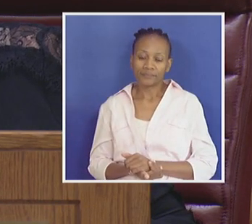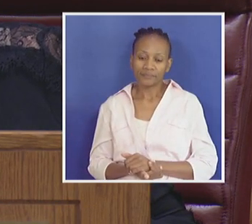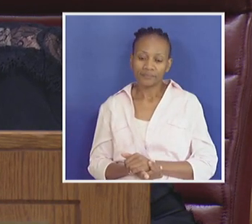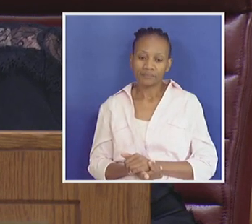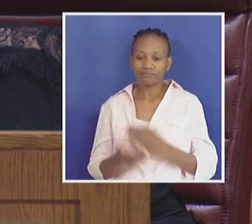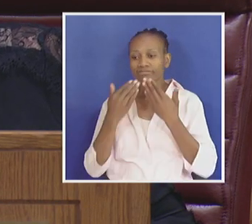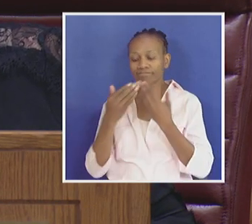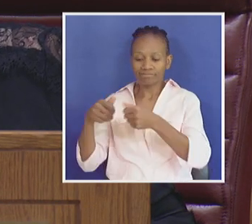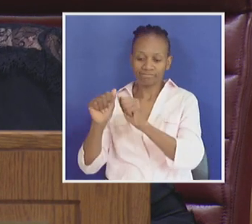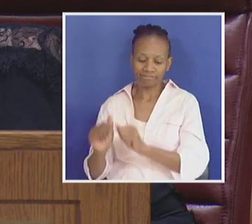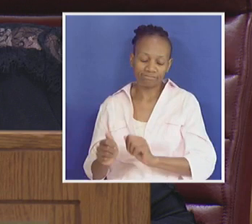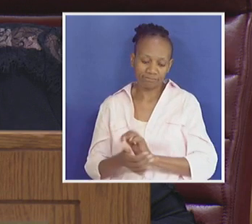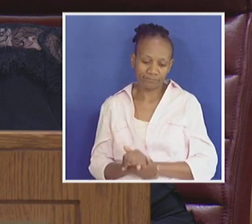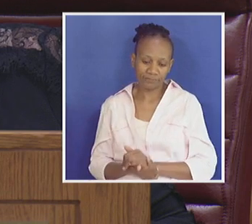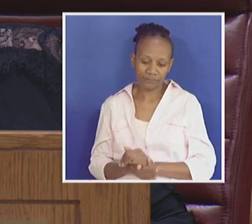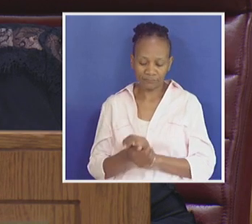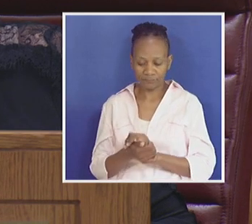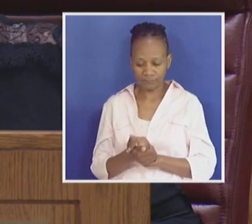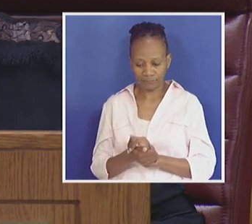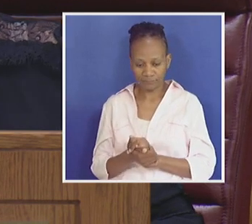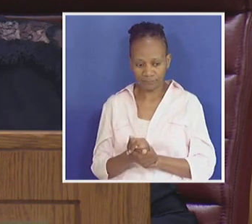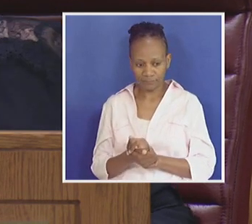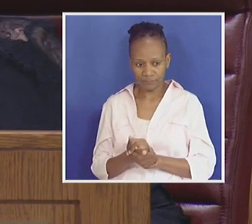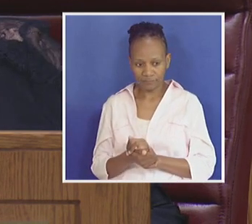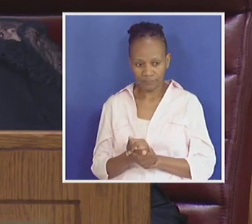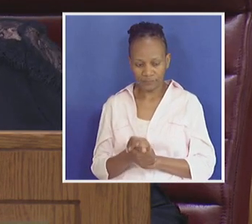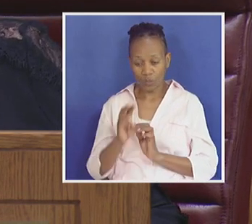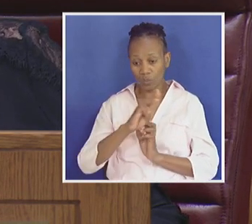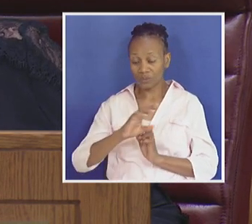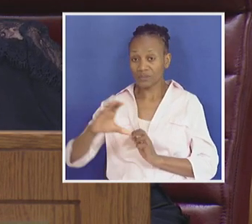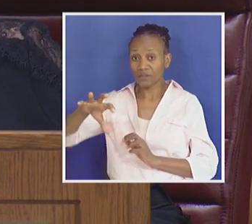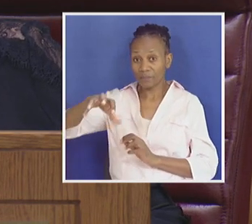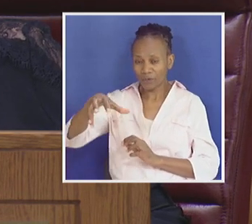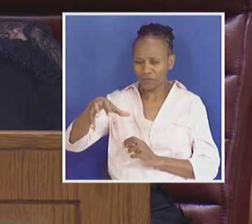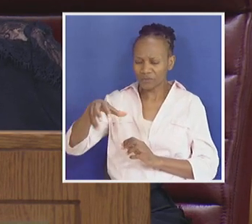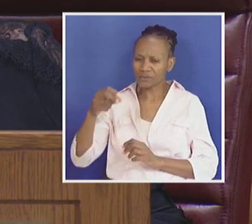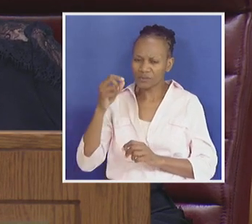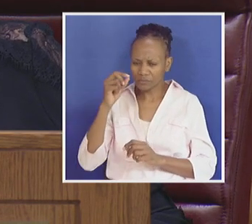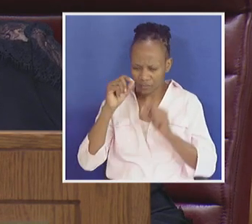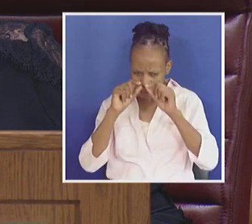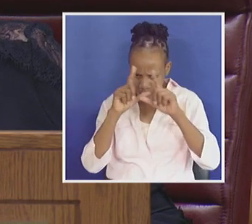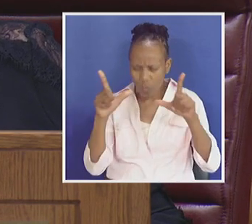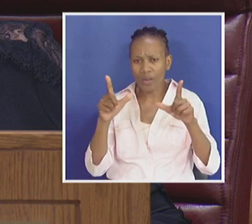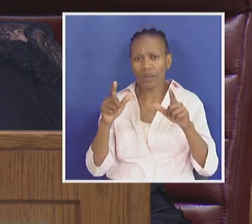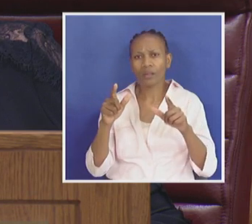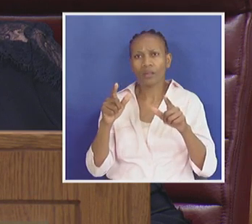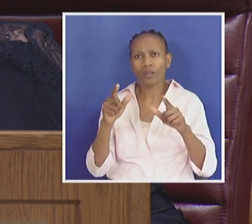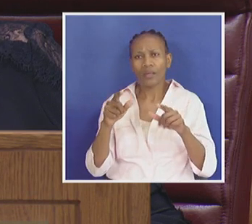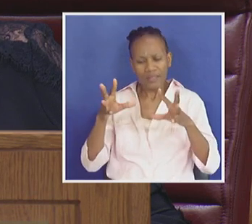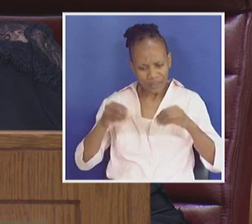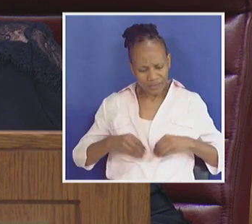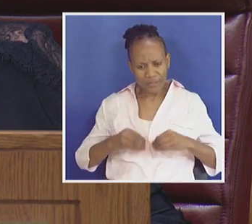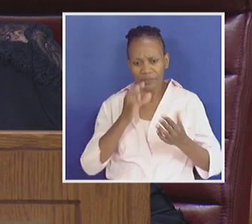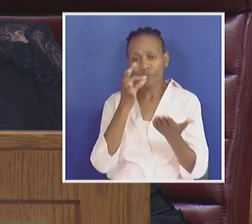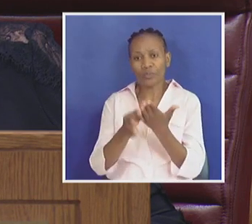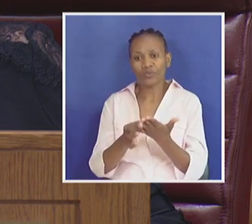Thank you, Chairperson. Honourable Chairperson, while the Western Cape Province has cautiously welcomed the decision to dissolve the Nquthu